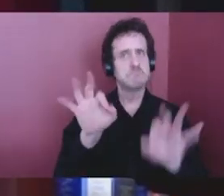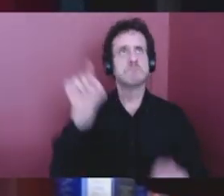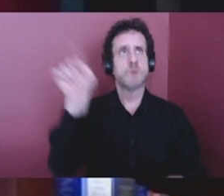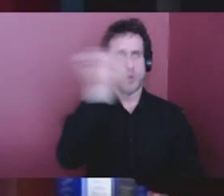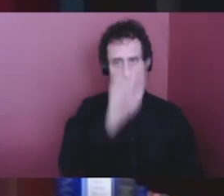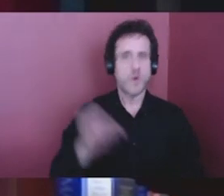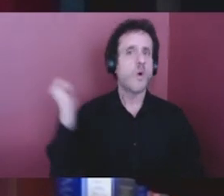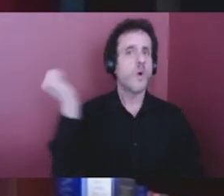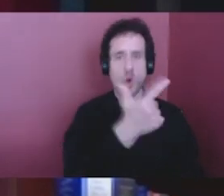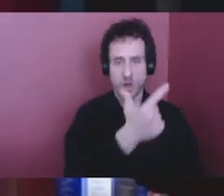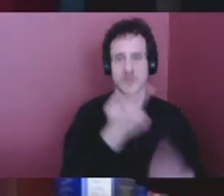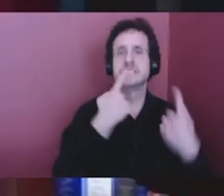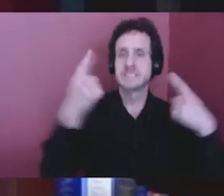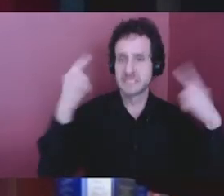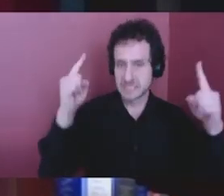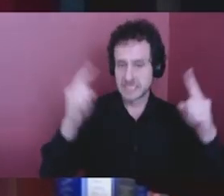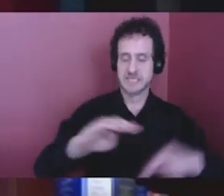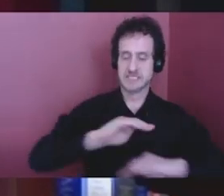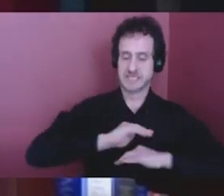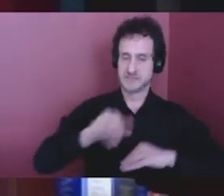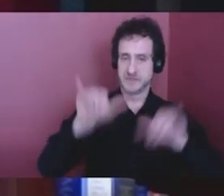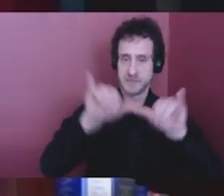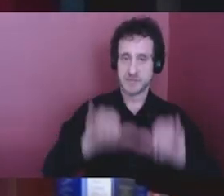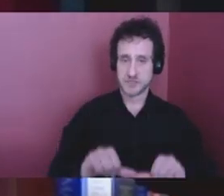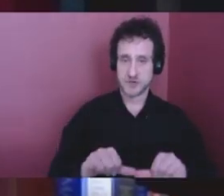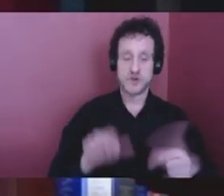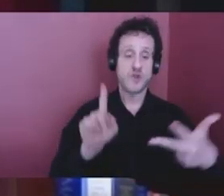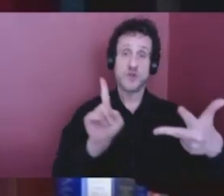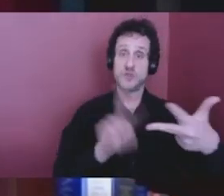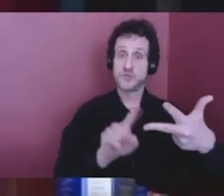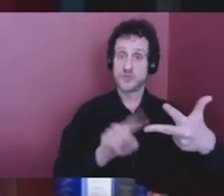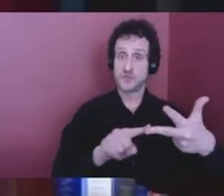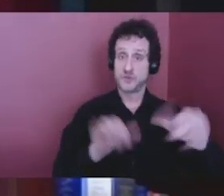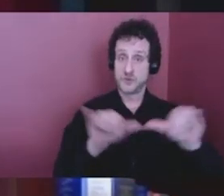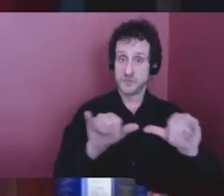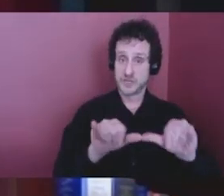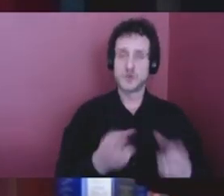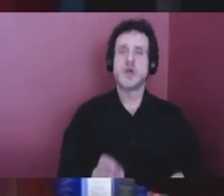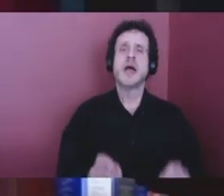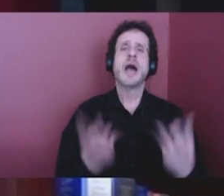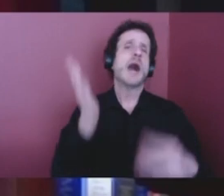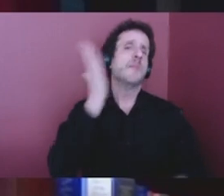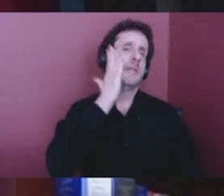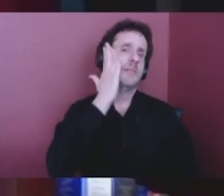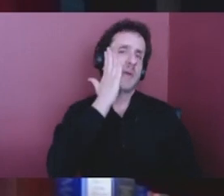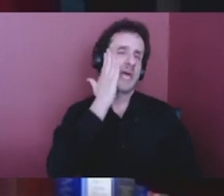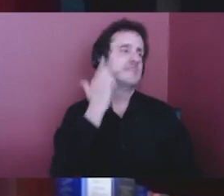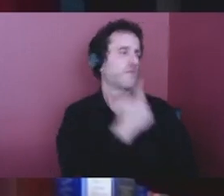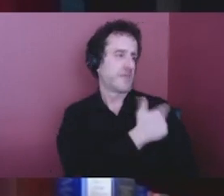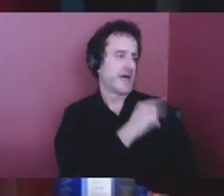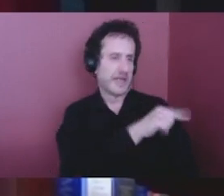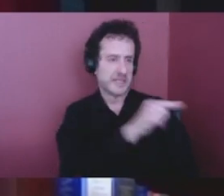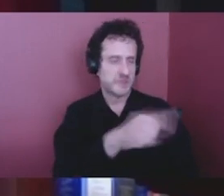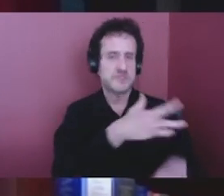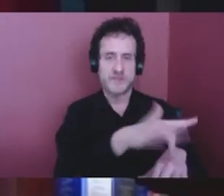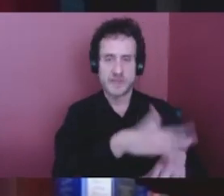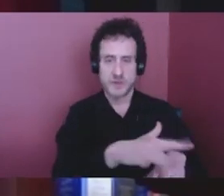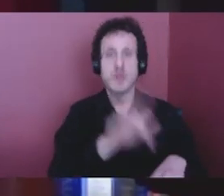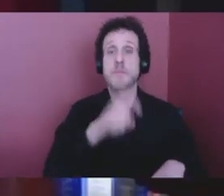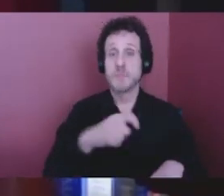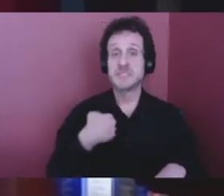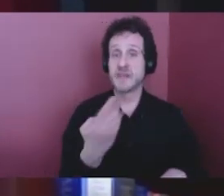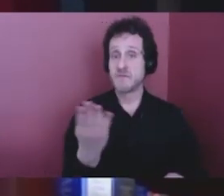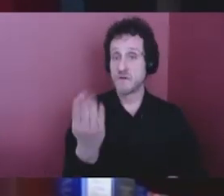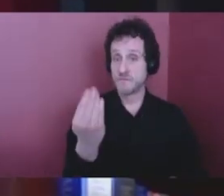this metric. And for the third requirement of available surge capacity of at least 14%